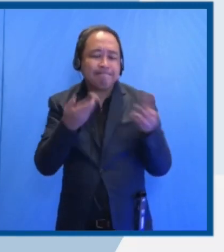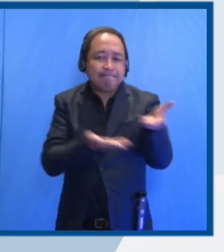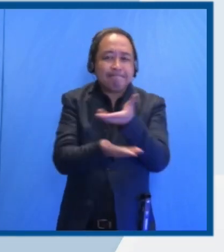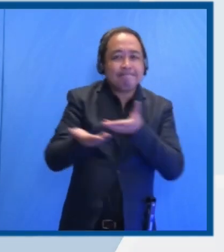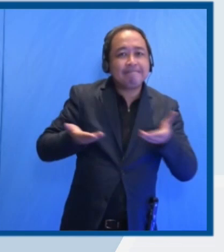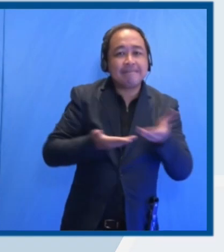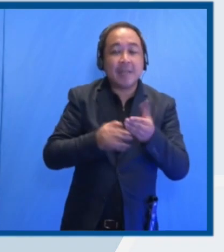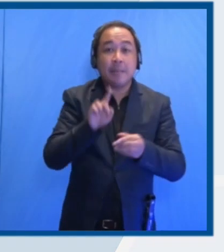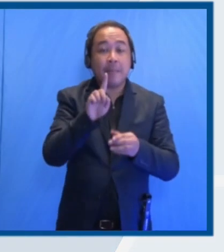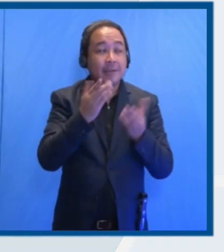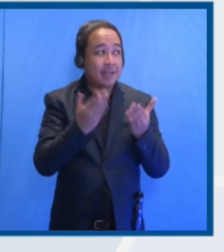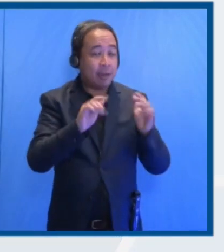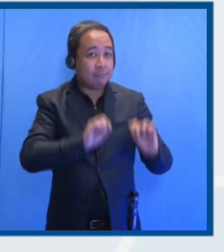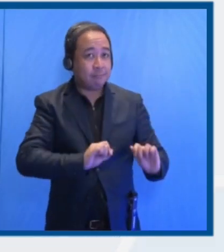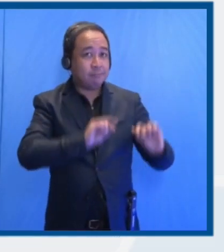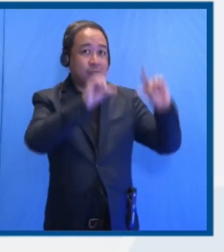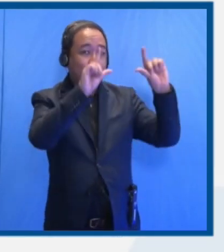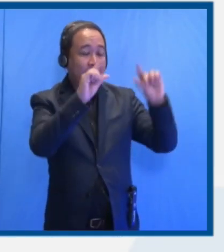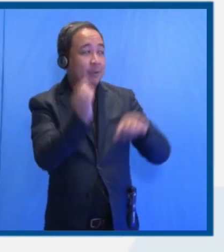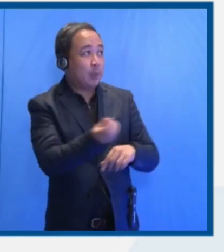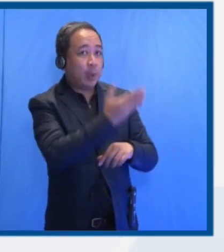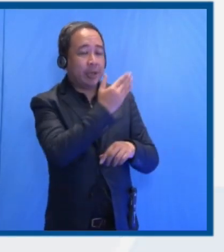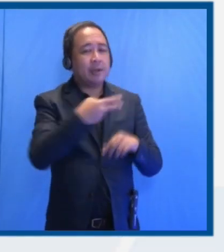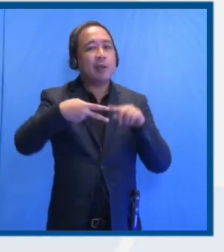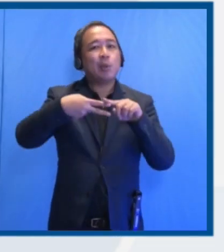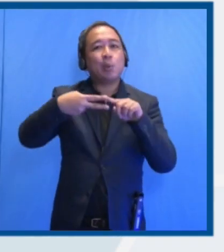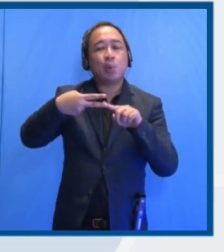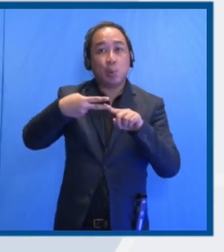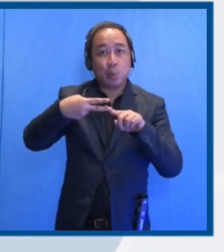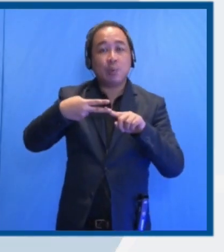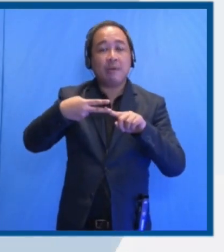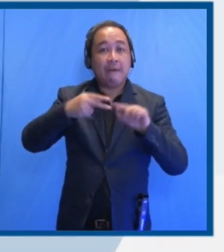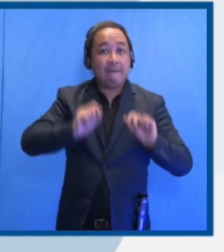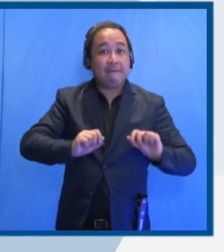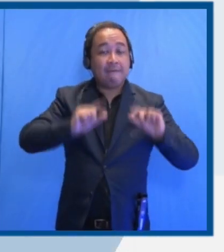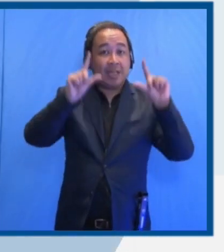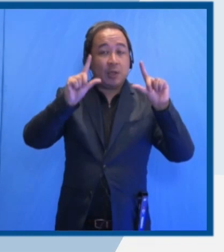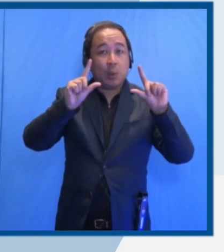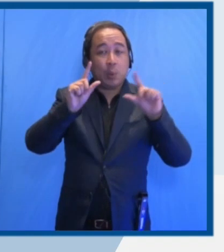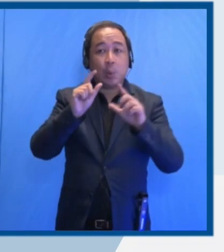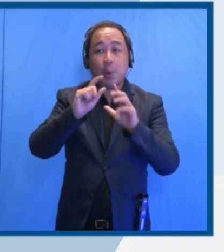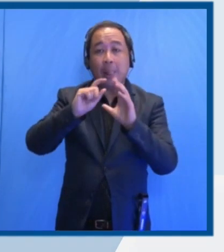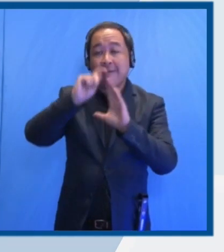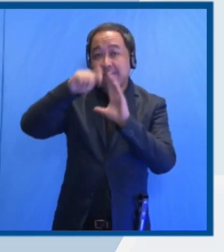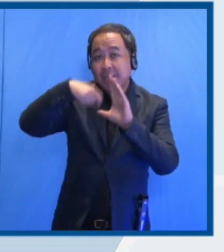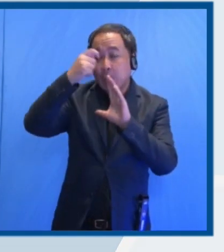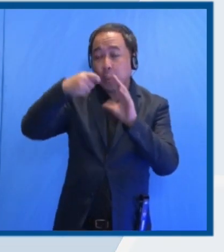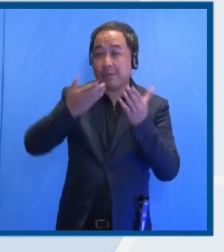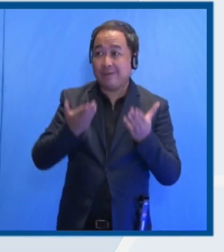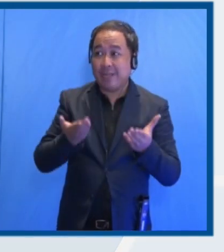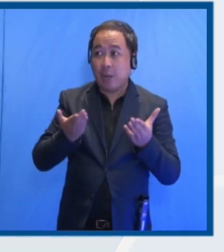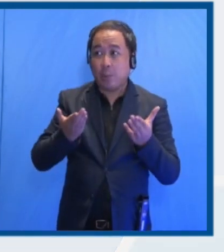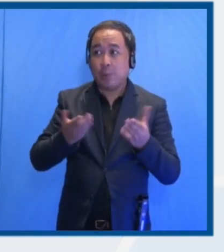video. We'll be having 2 videos this morning, and we'll start with watching the very first video, which will give us a